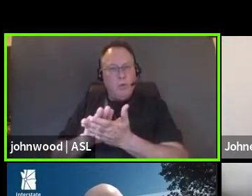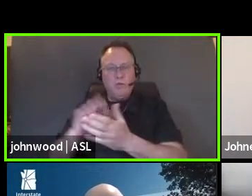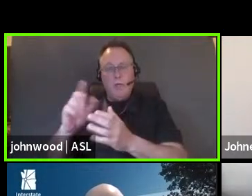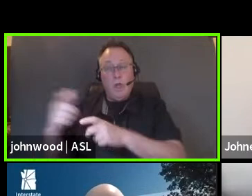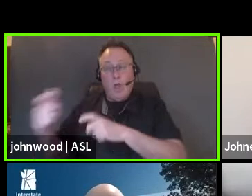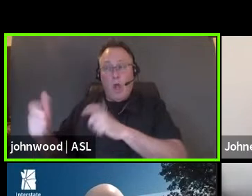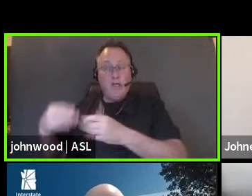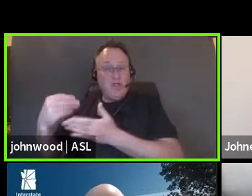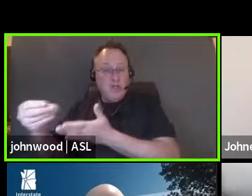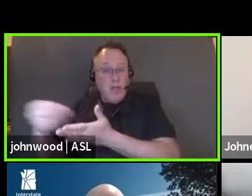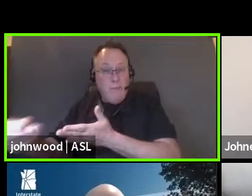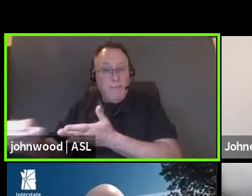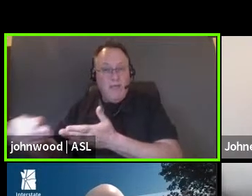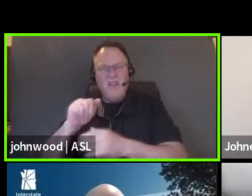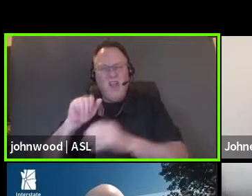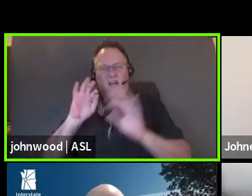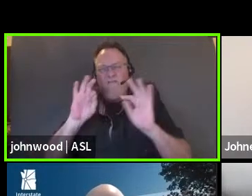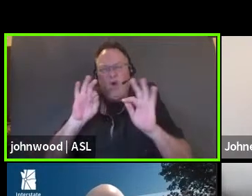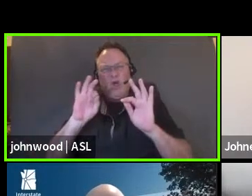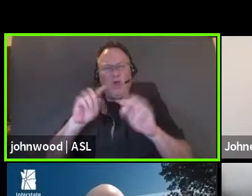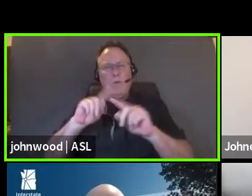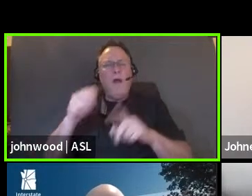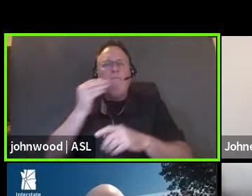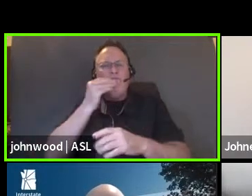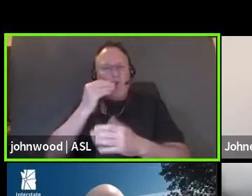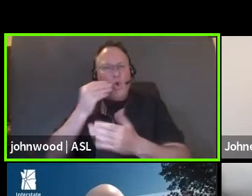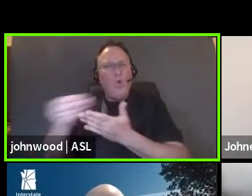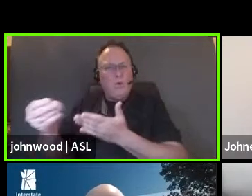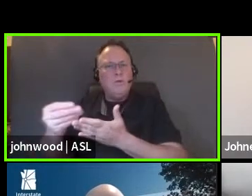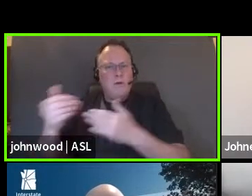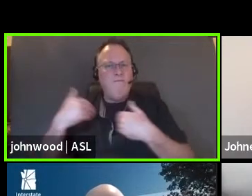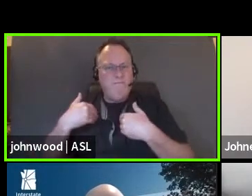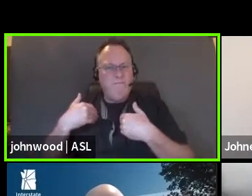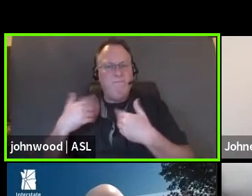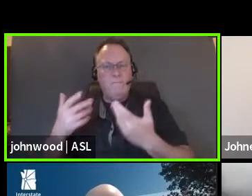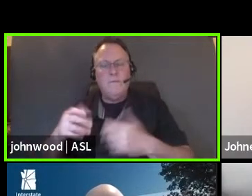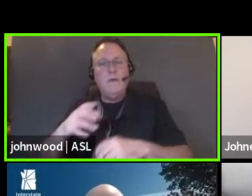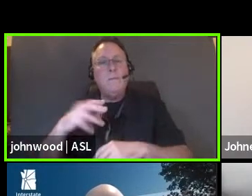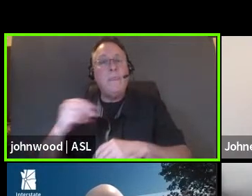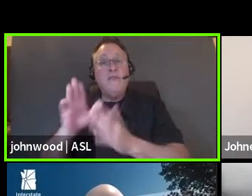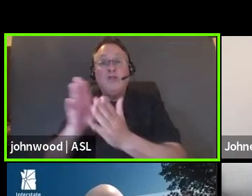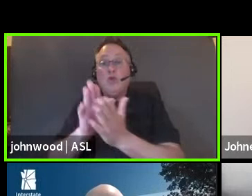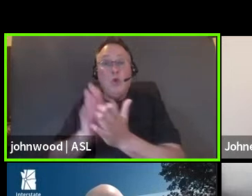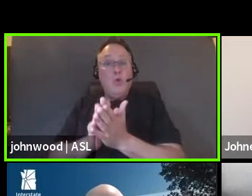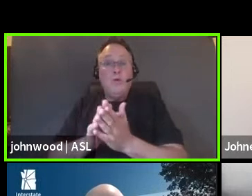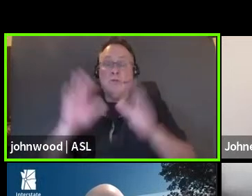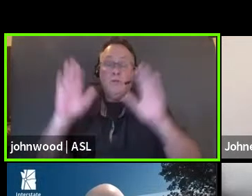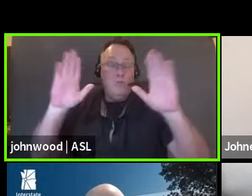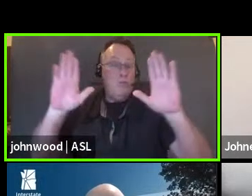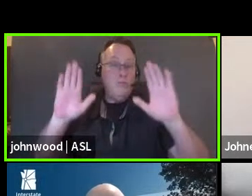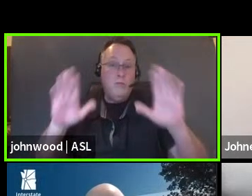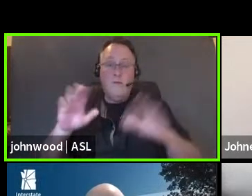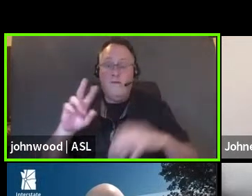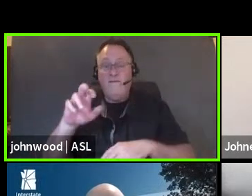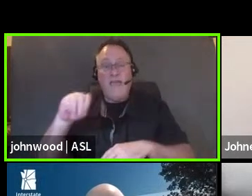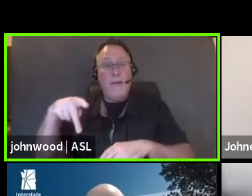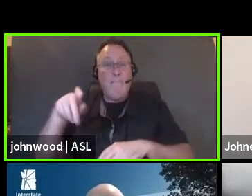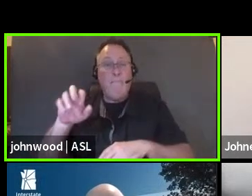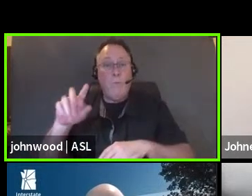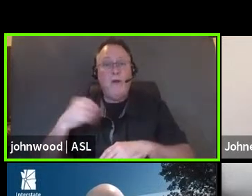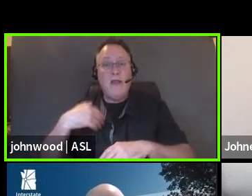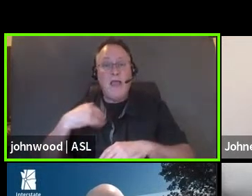groceries, not furniture or anything like that. The schools were outstanding. Vanport had a junior high